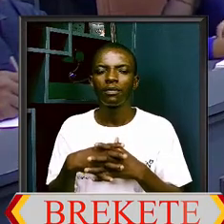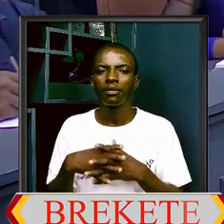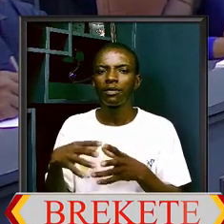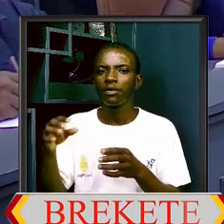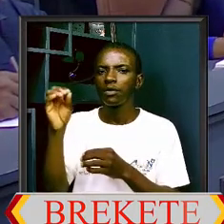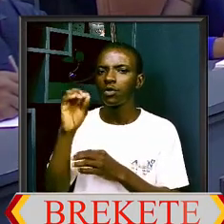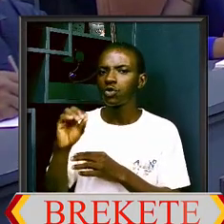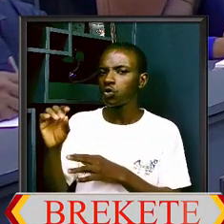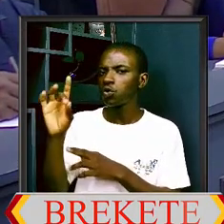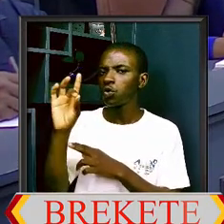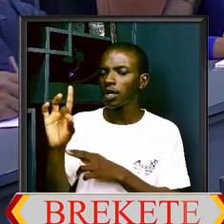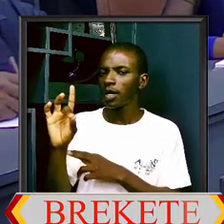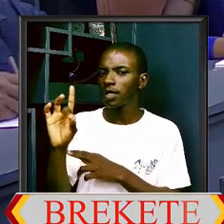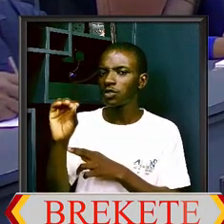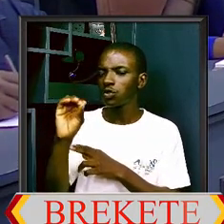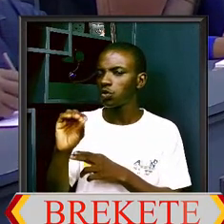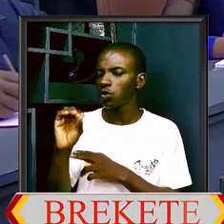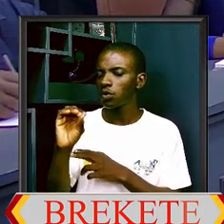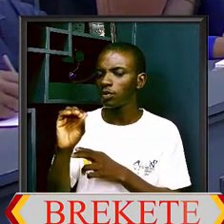now 080